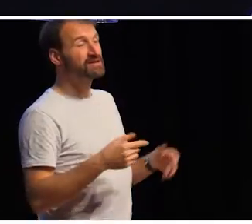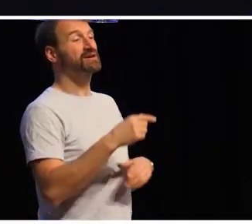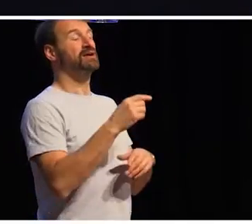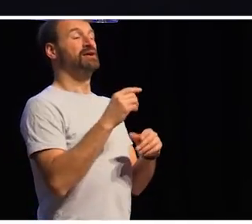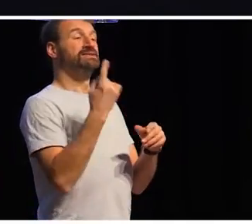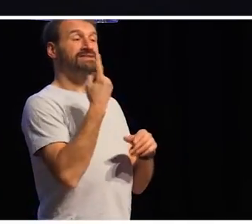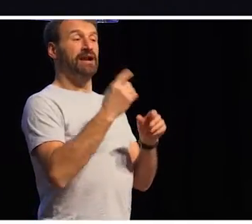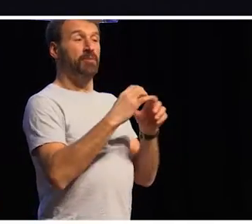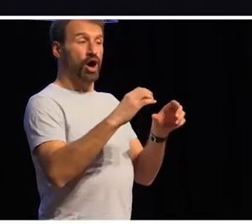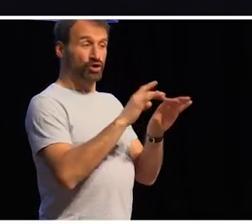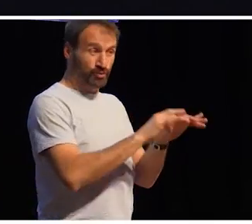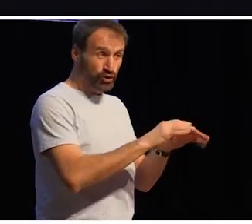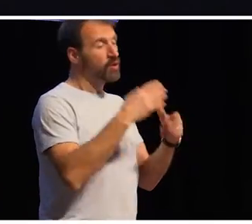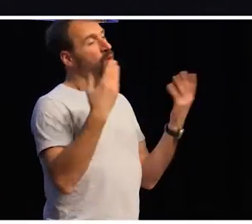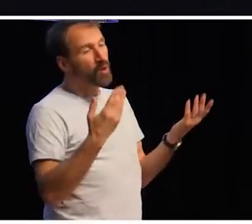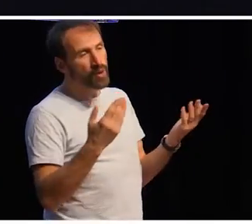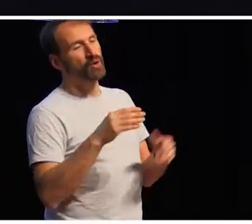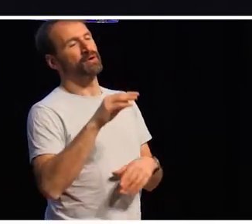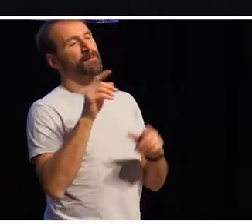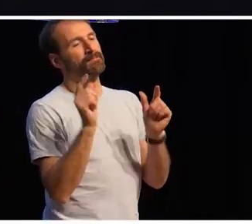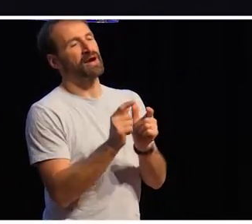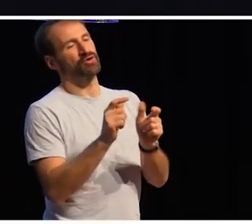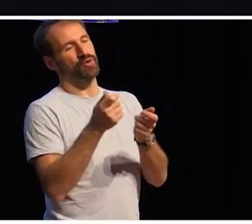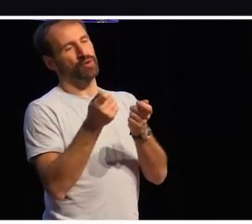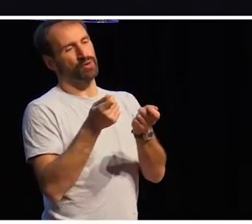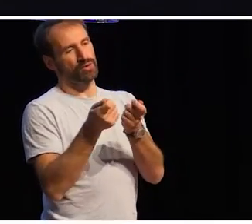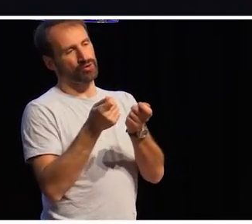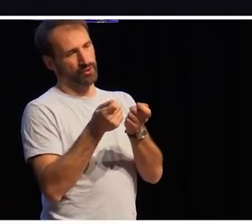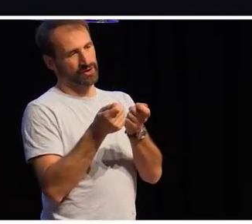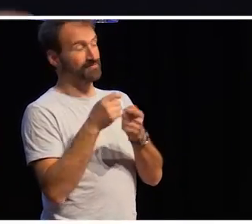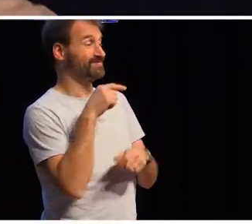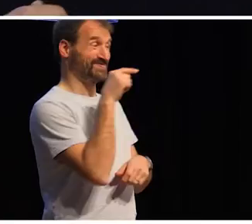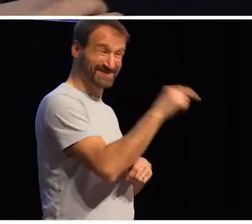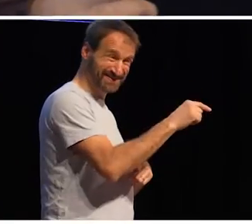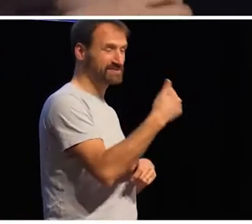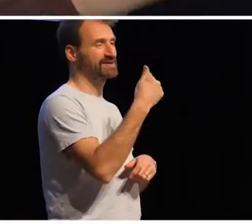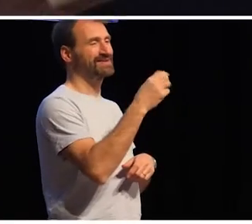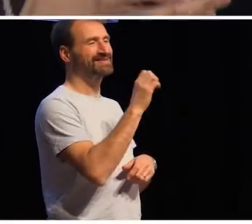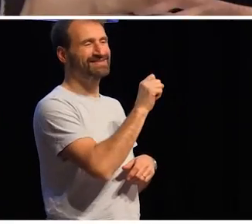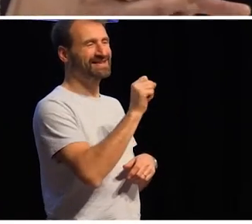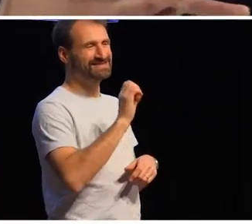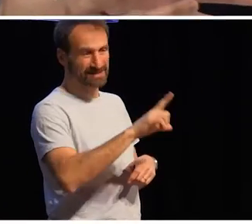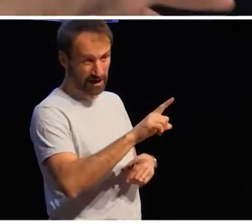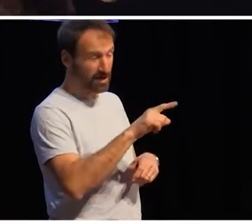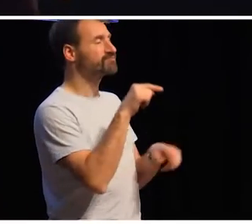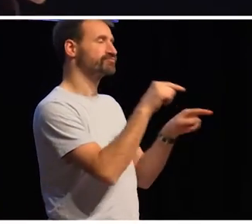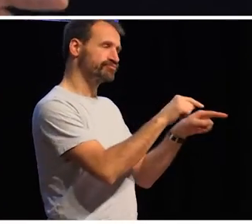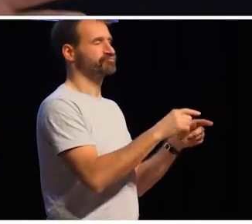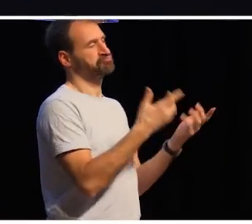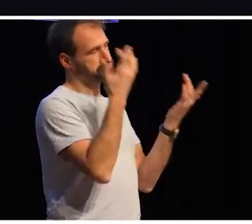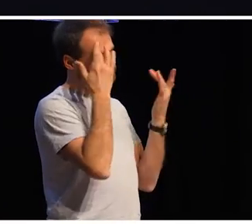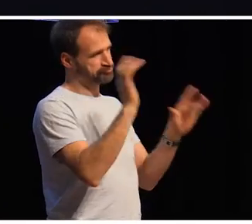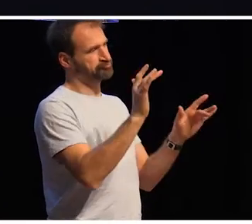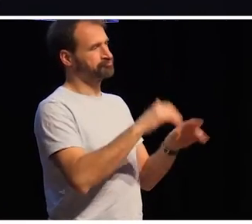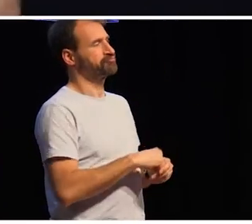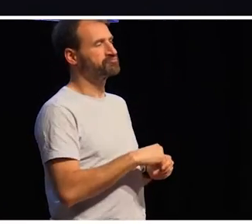which is a single board computer running OpenWRT, which allows you to create an access point or a hotspot that all